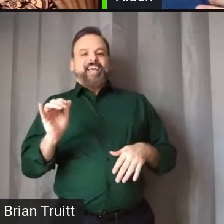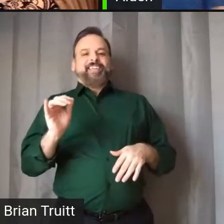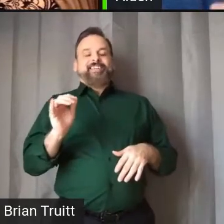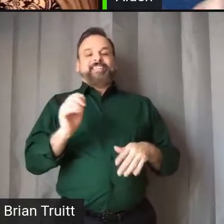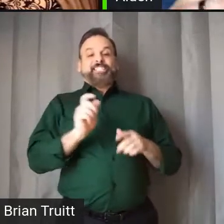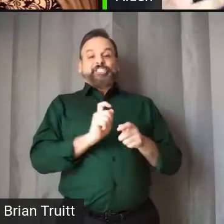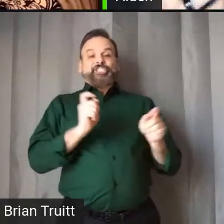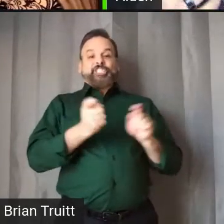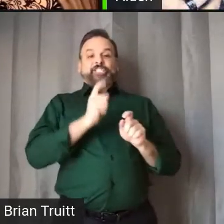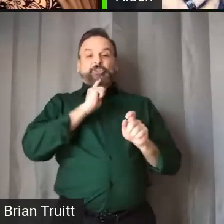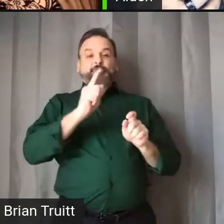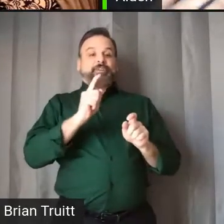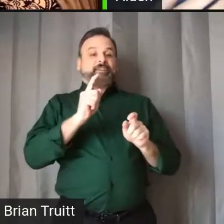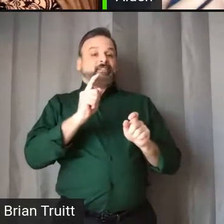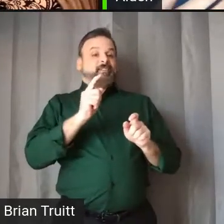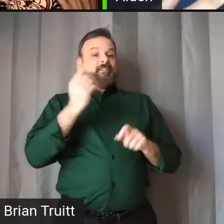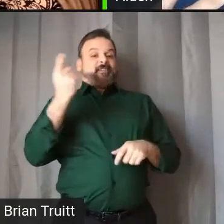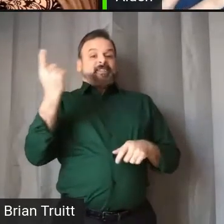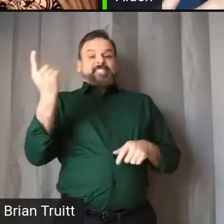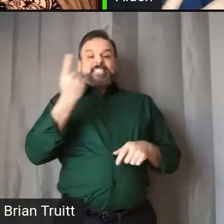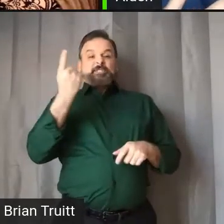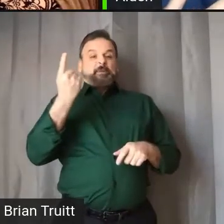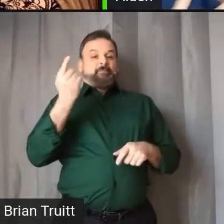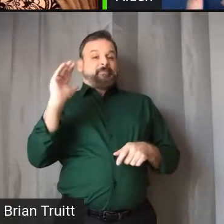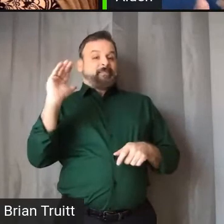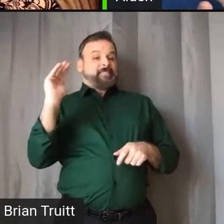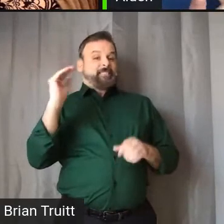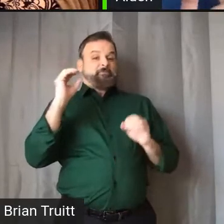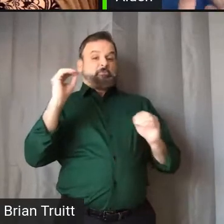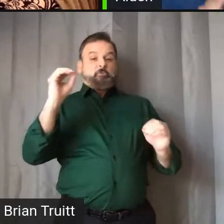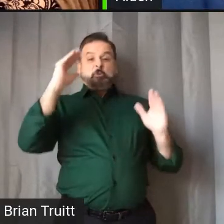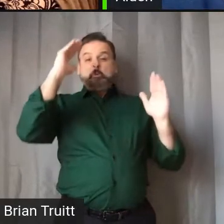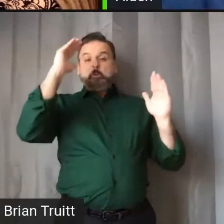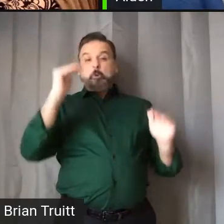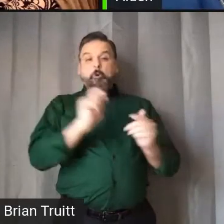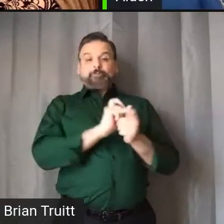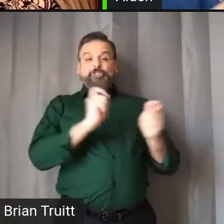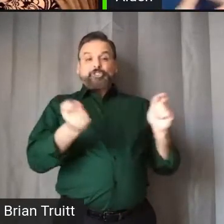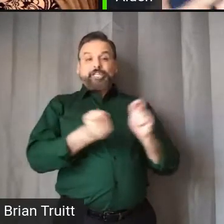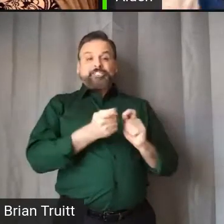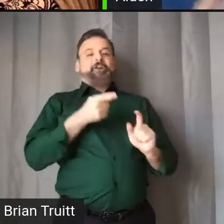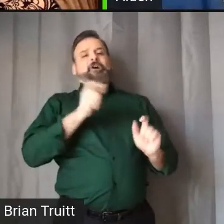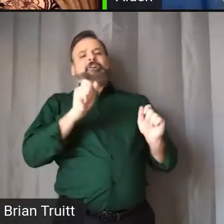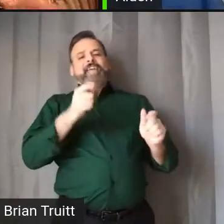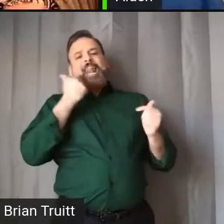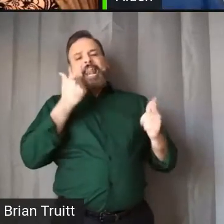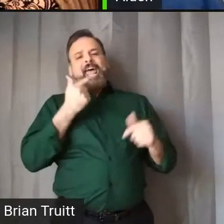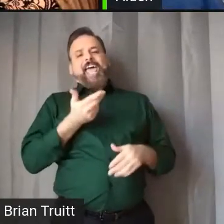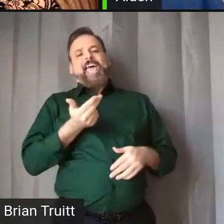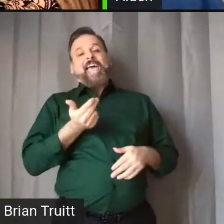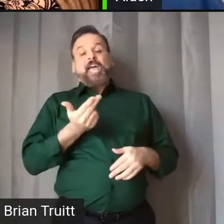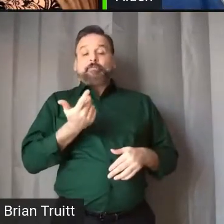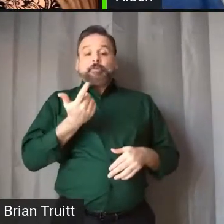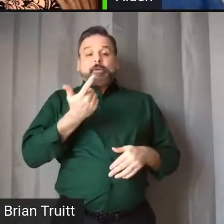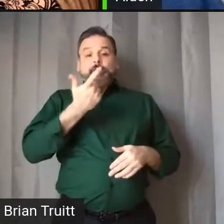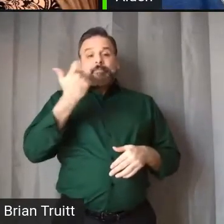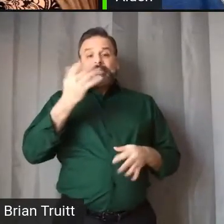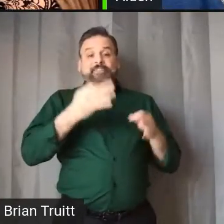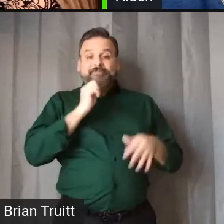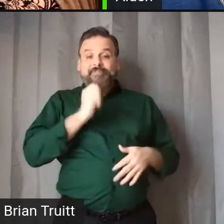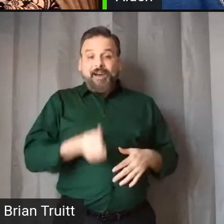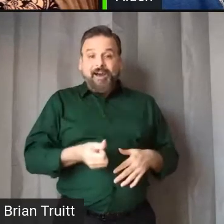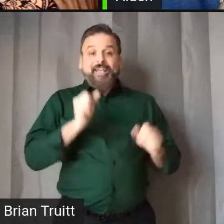turning really hopeless seeming situations into something that you can laugh at, because otherwise, you know,